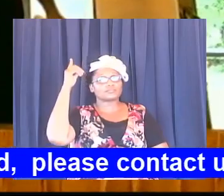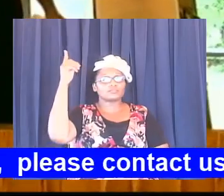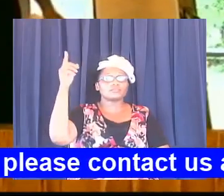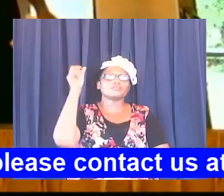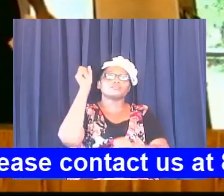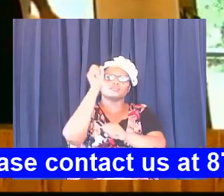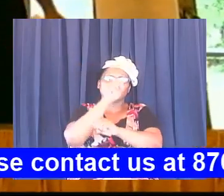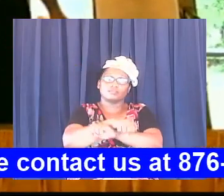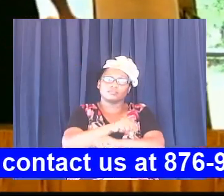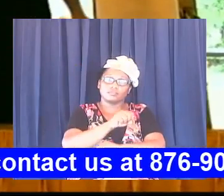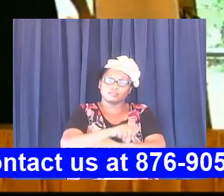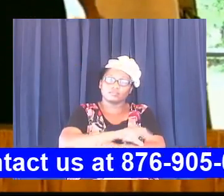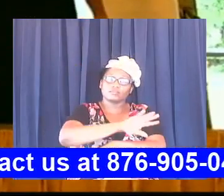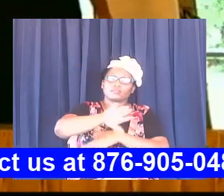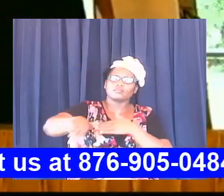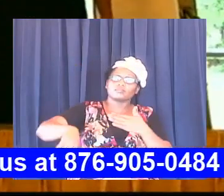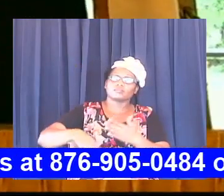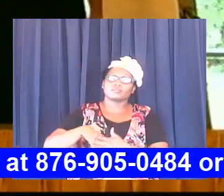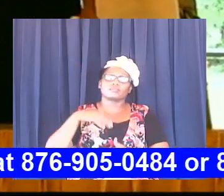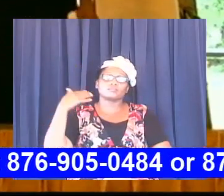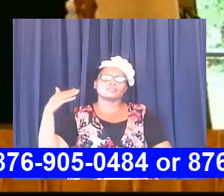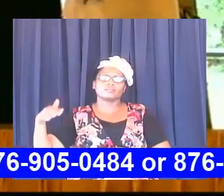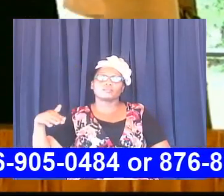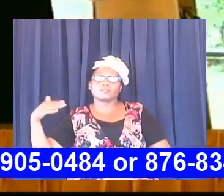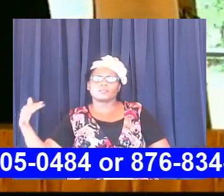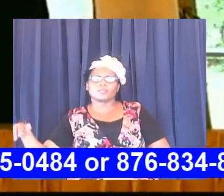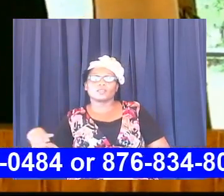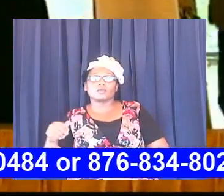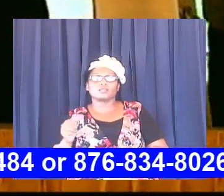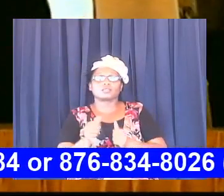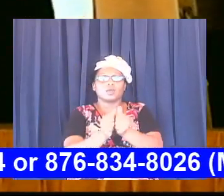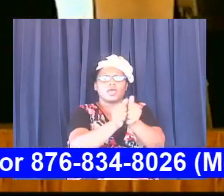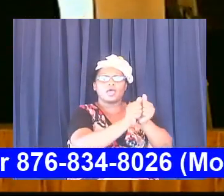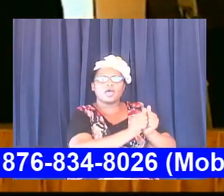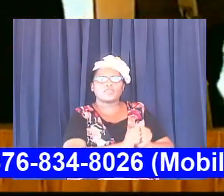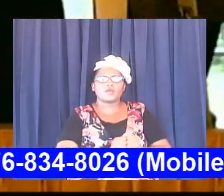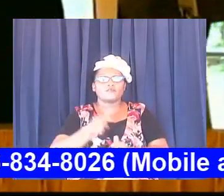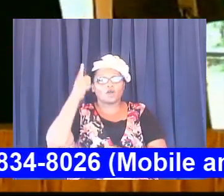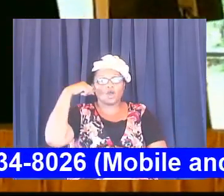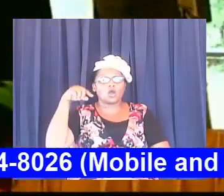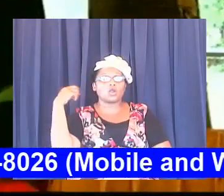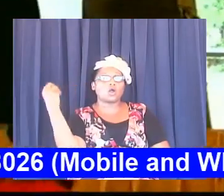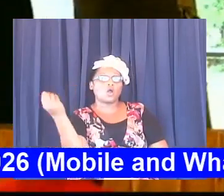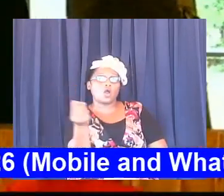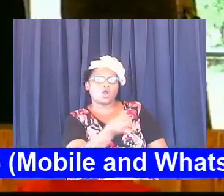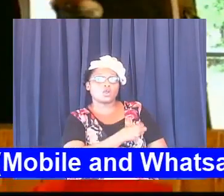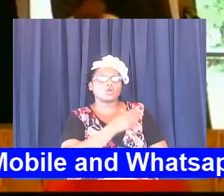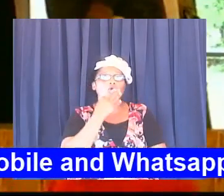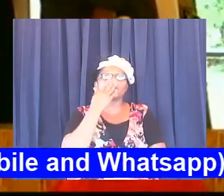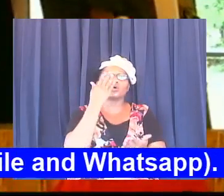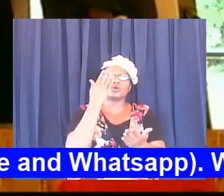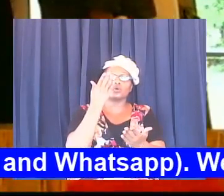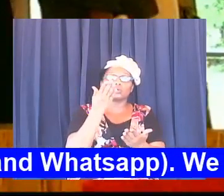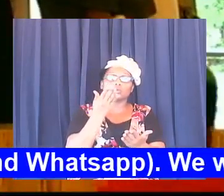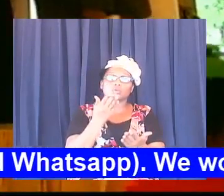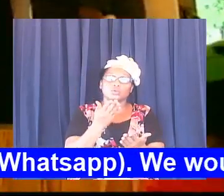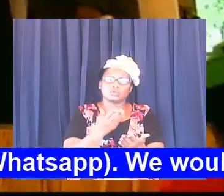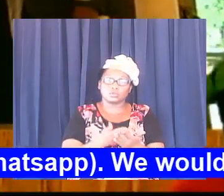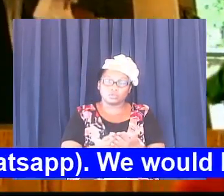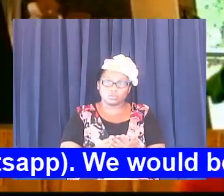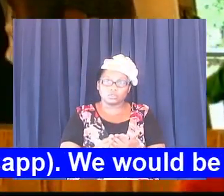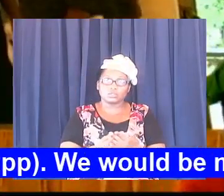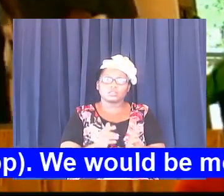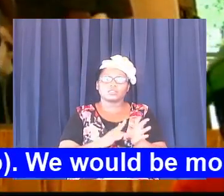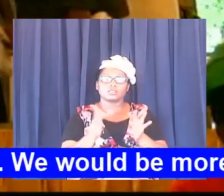he's working on me. Jesus. Thank you, sister. Together for social distance, just reach